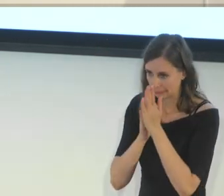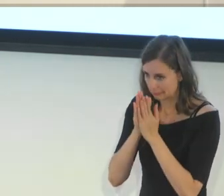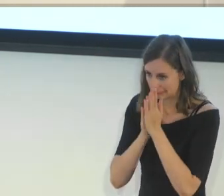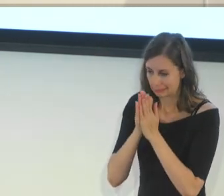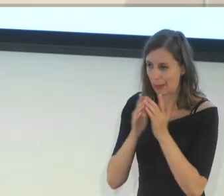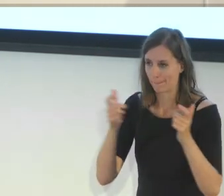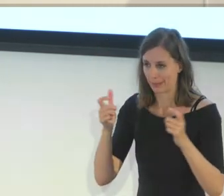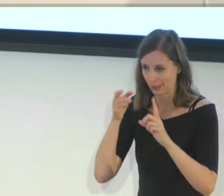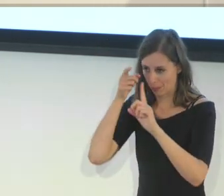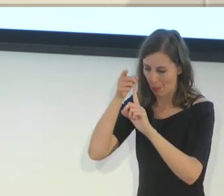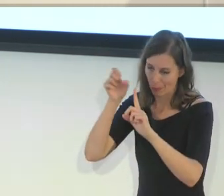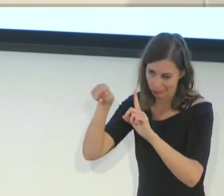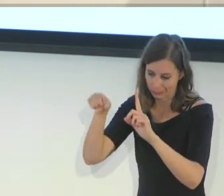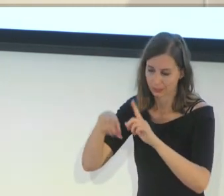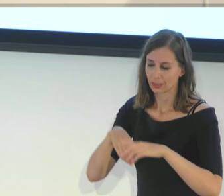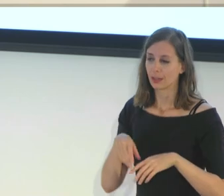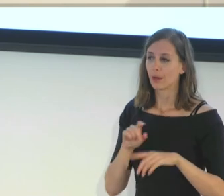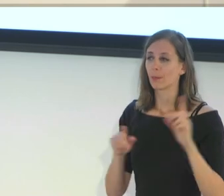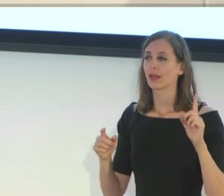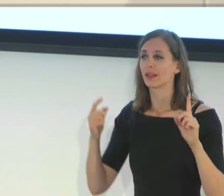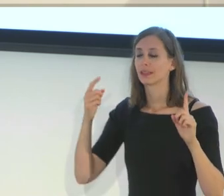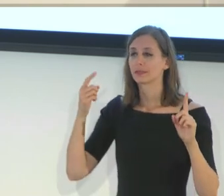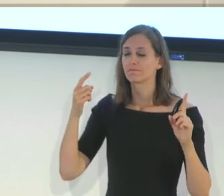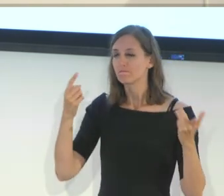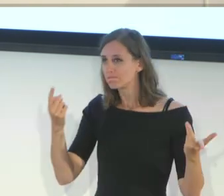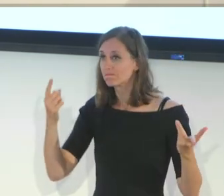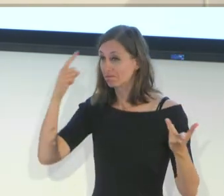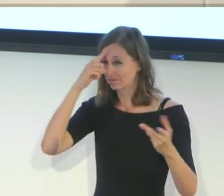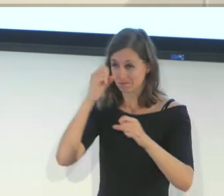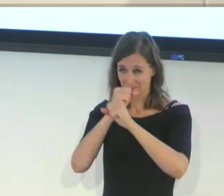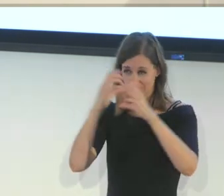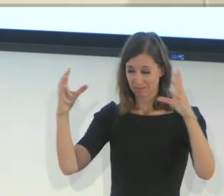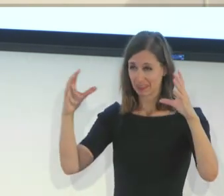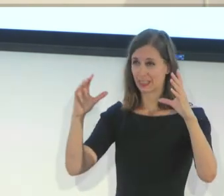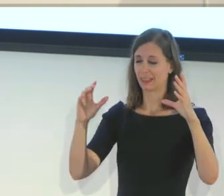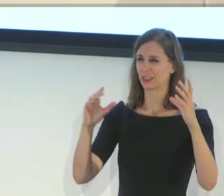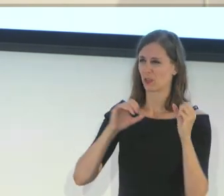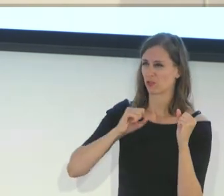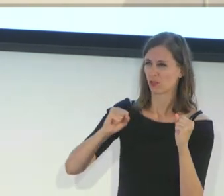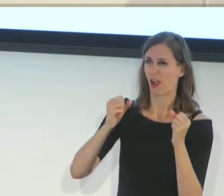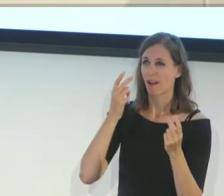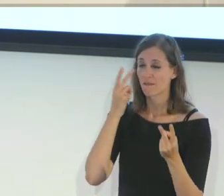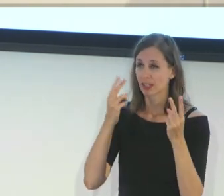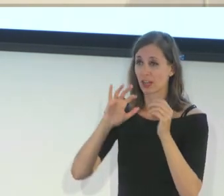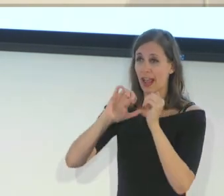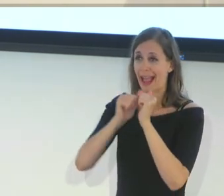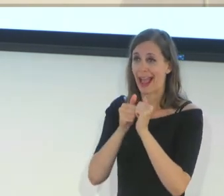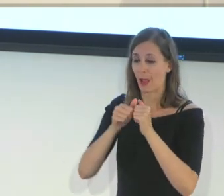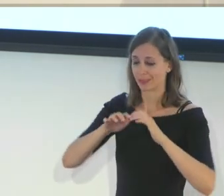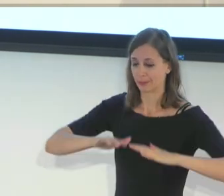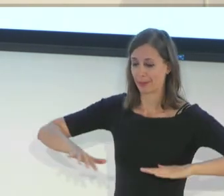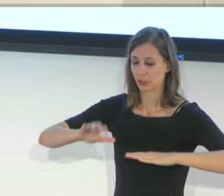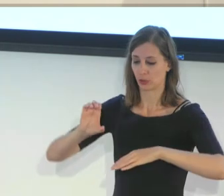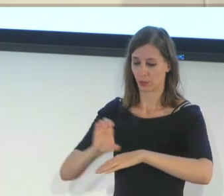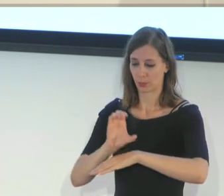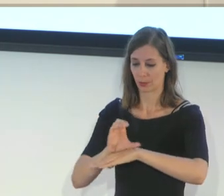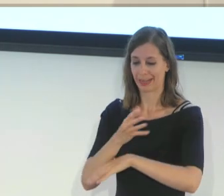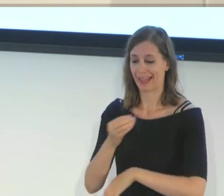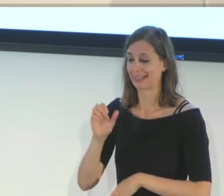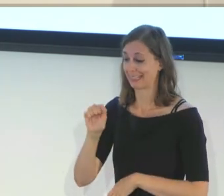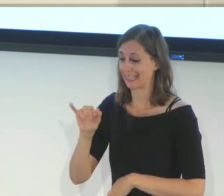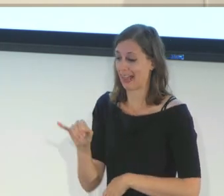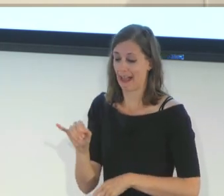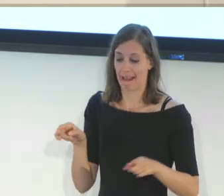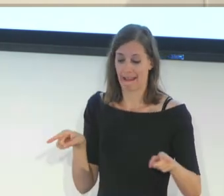here. And I see this as being a strong vision for how spatial computing and artificial intelligence